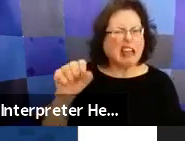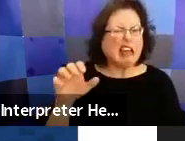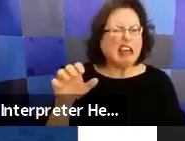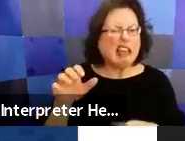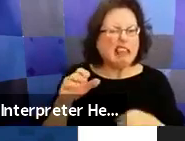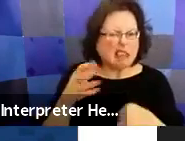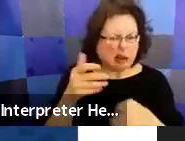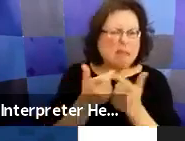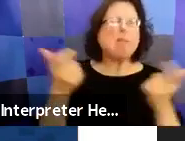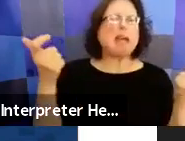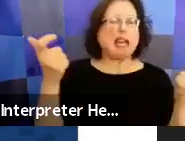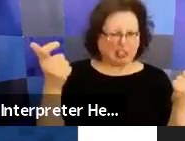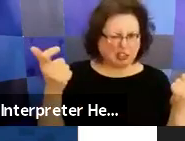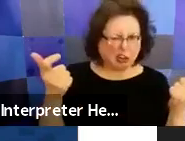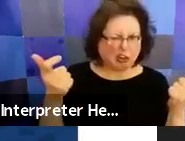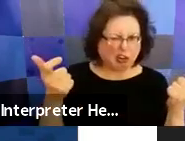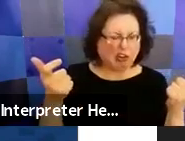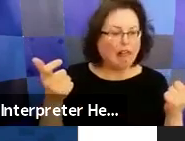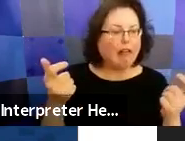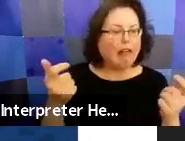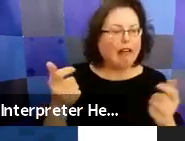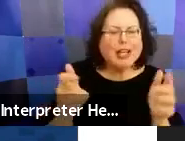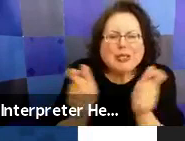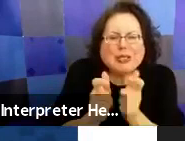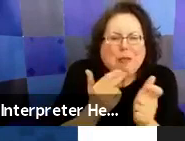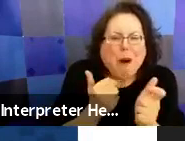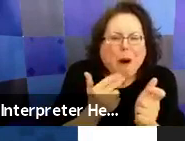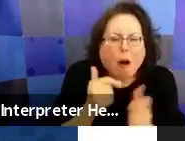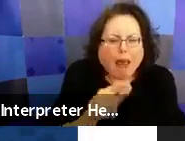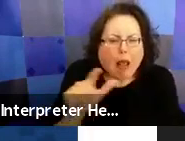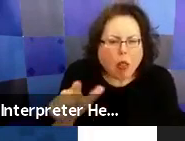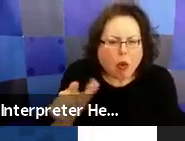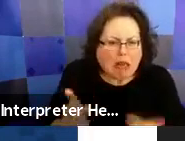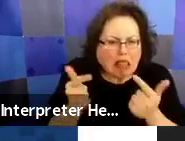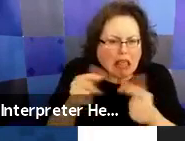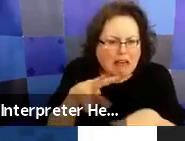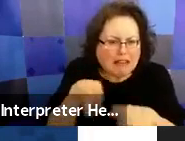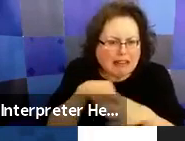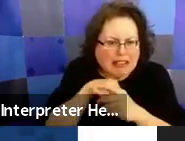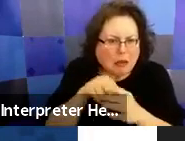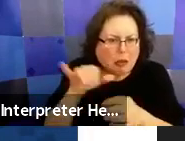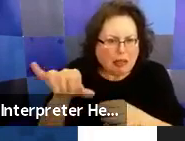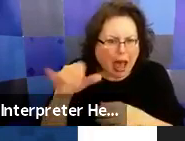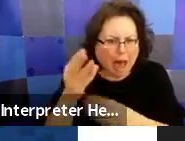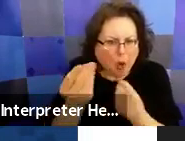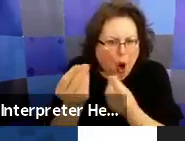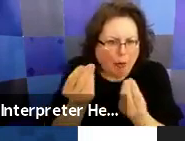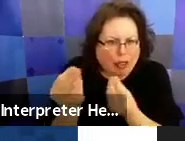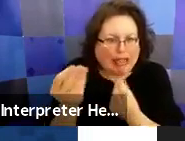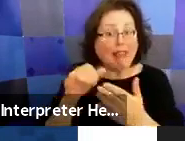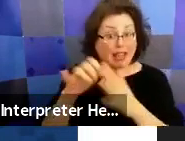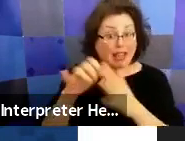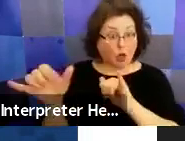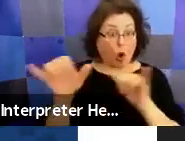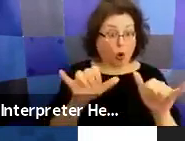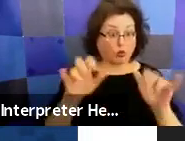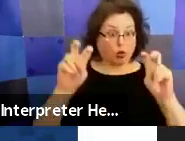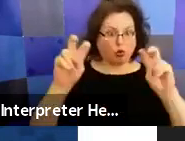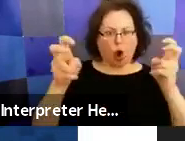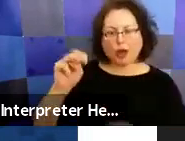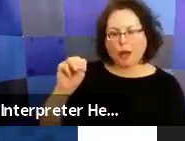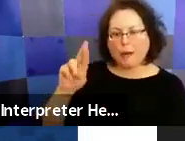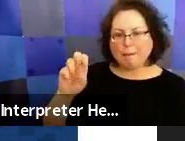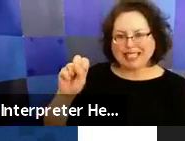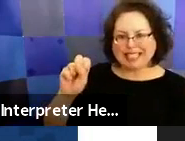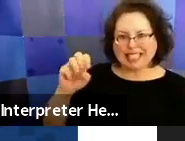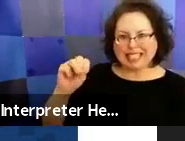we would talk about. Small landlords that live in their property. This is also called Mrs. Murphy's exemption.